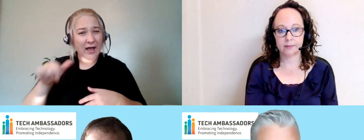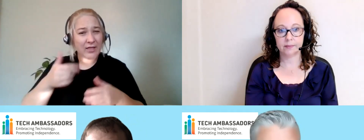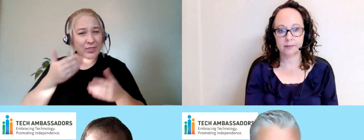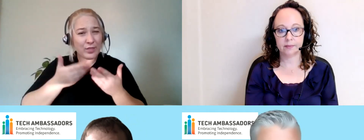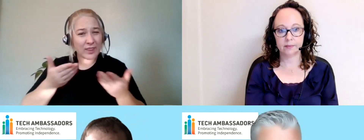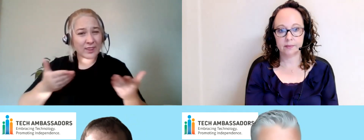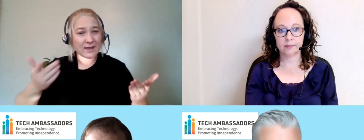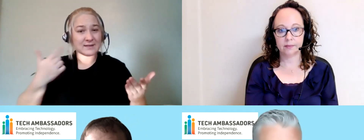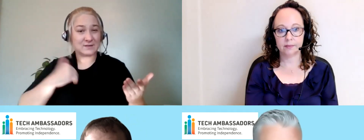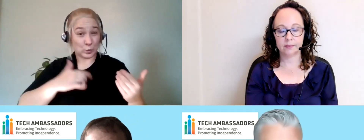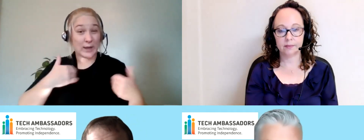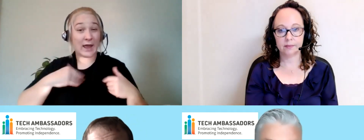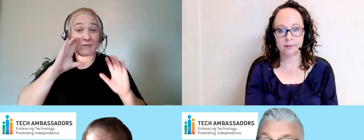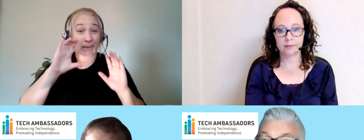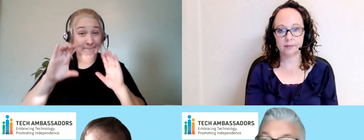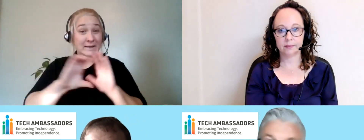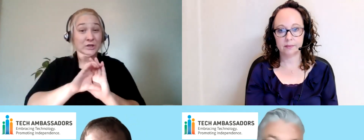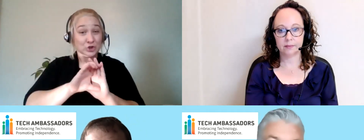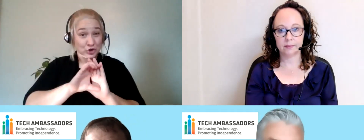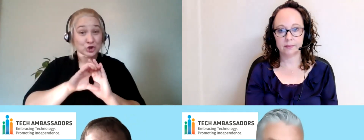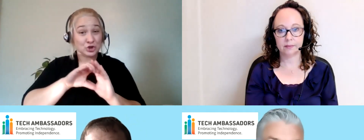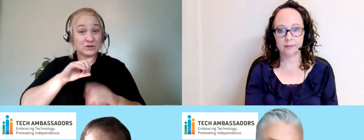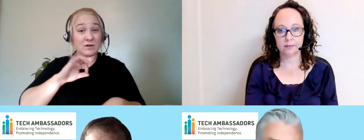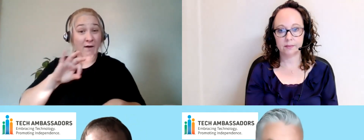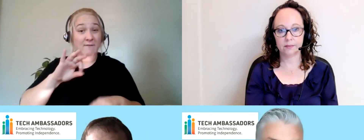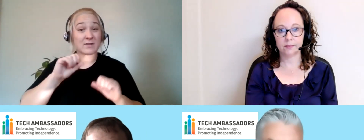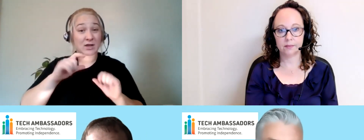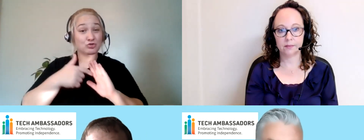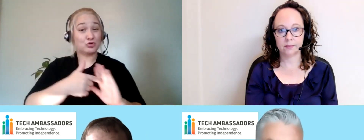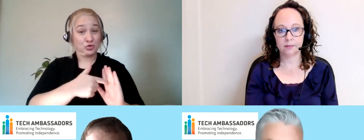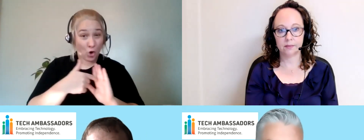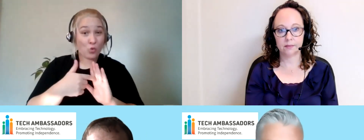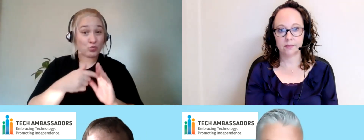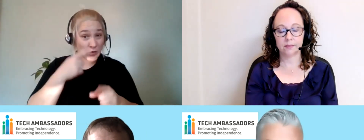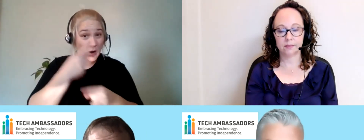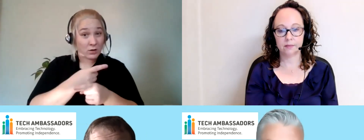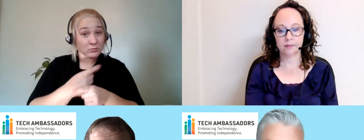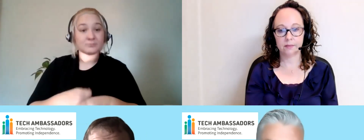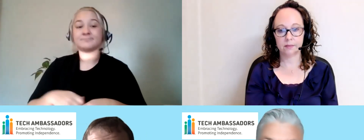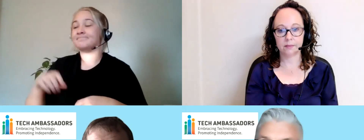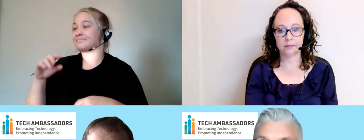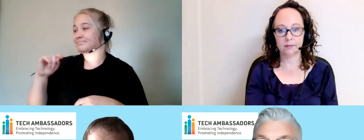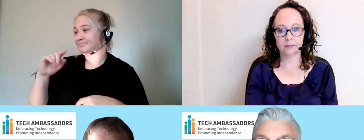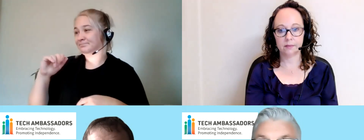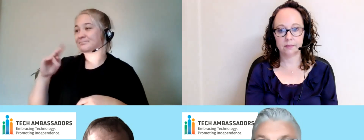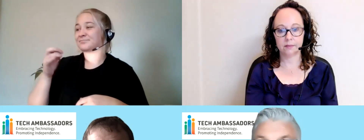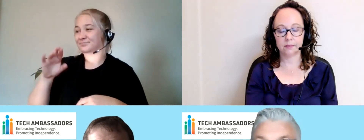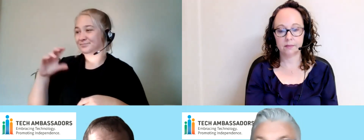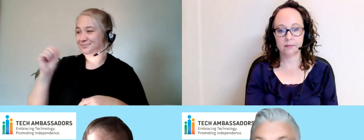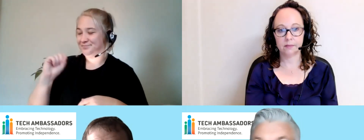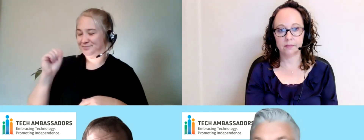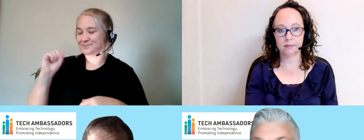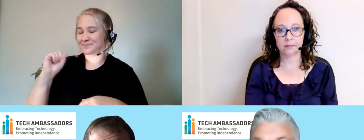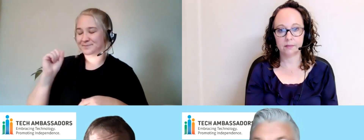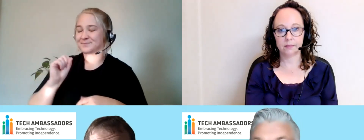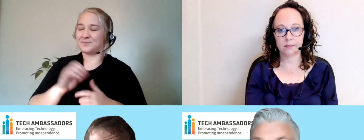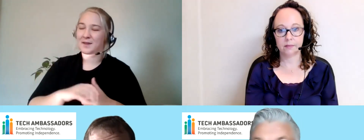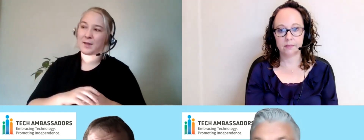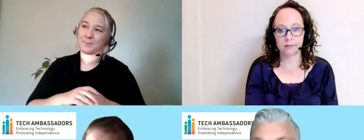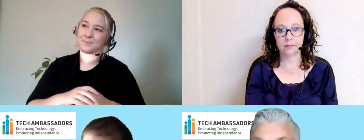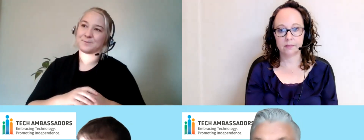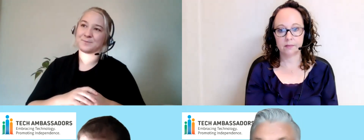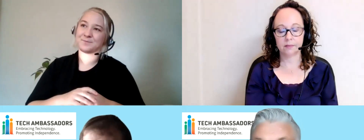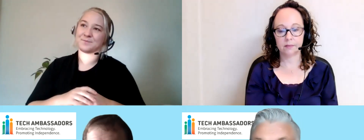of pictures of in your Yeah. home that we can also share with folks, right? Yeah. Yeah.